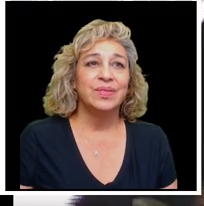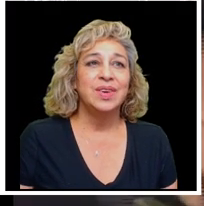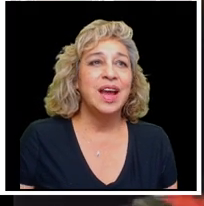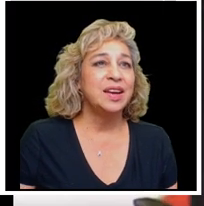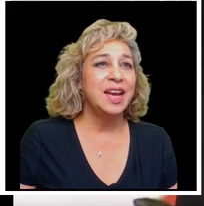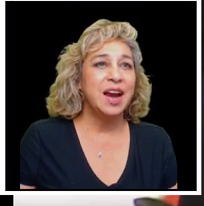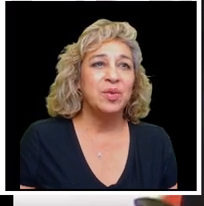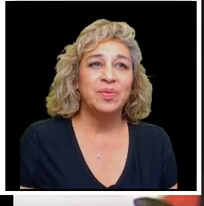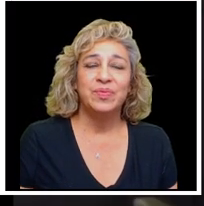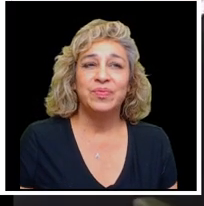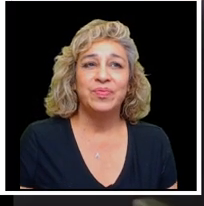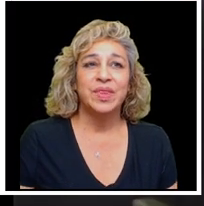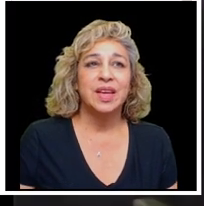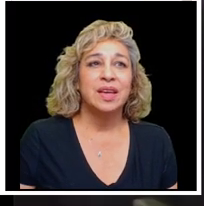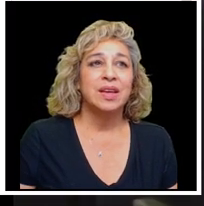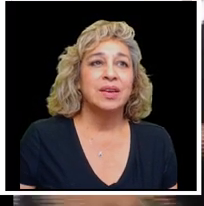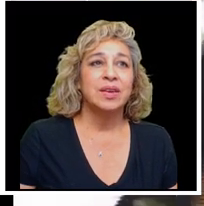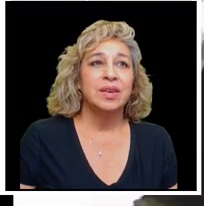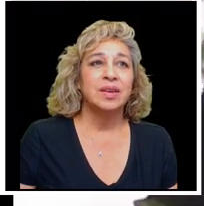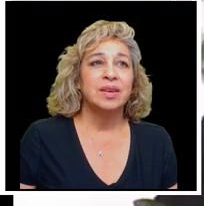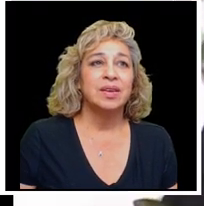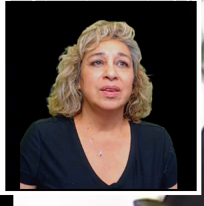not now